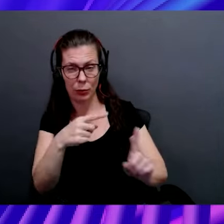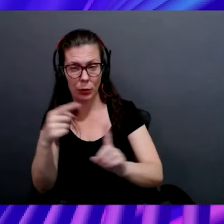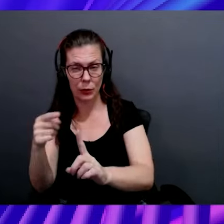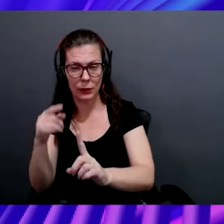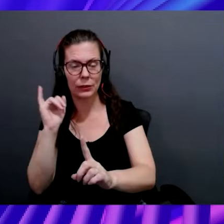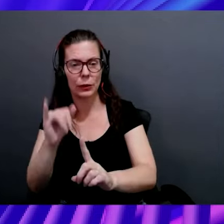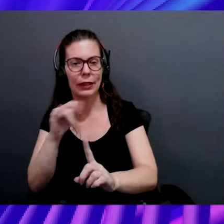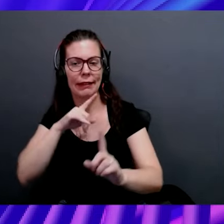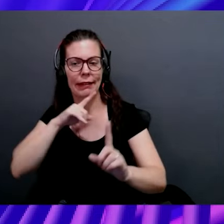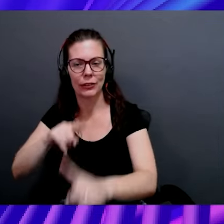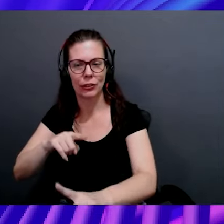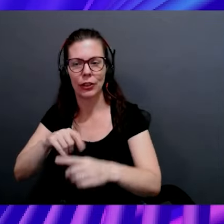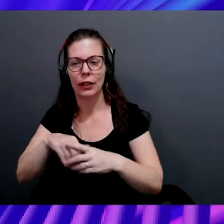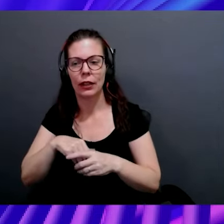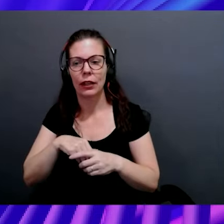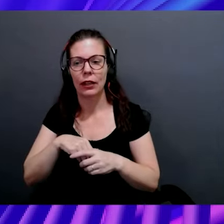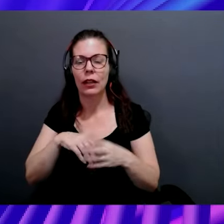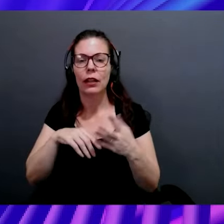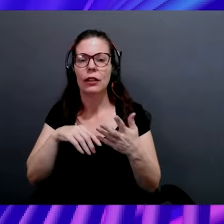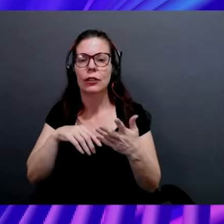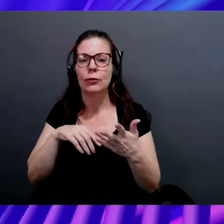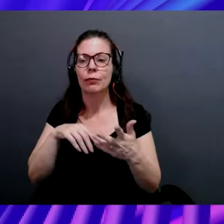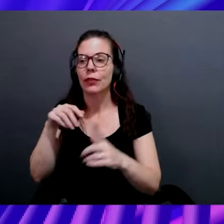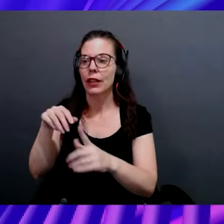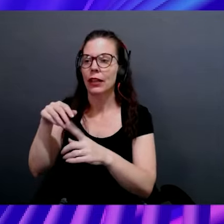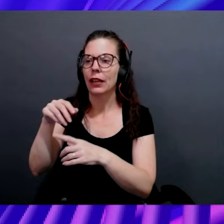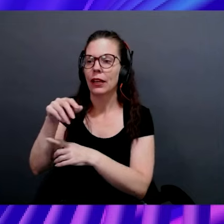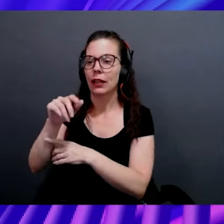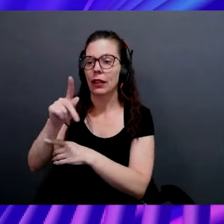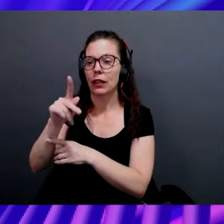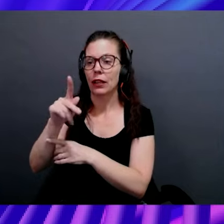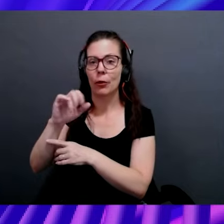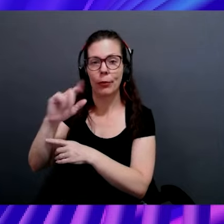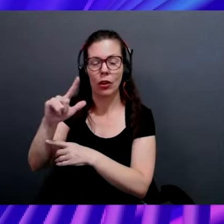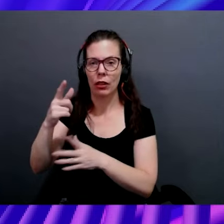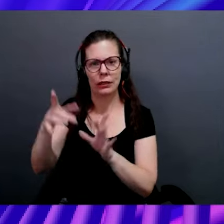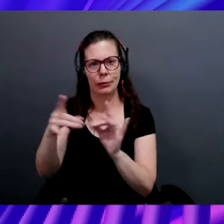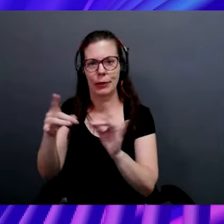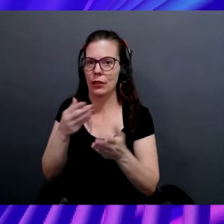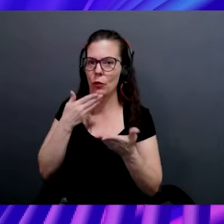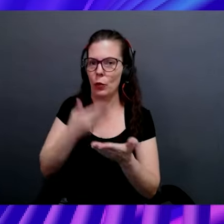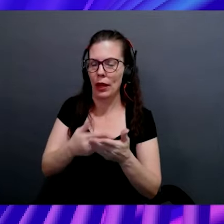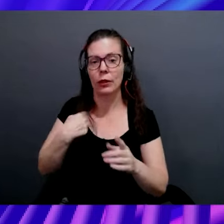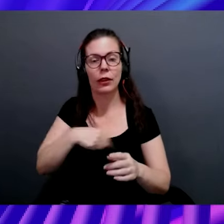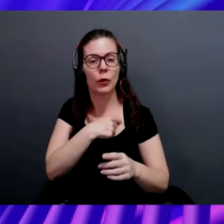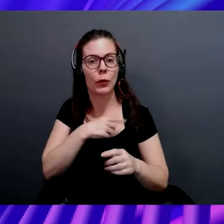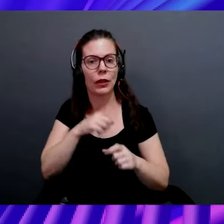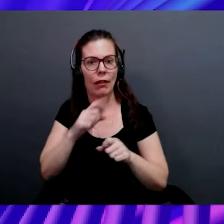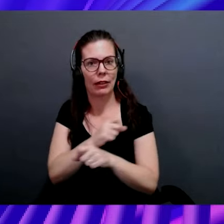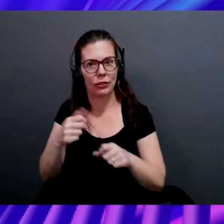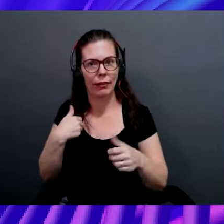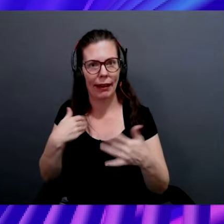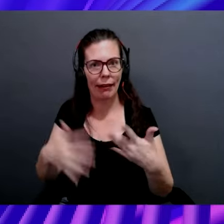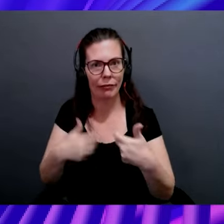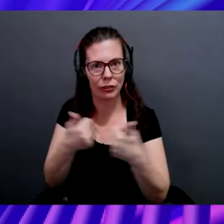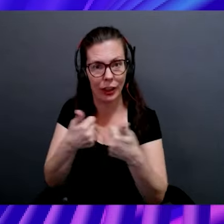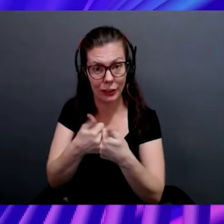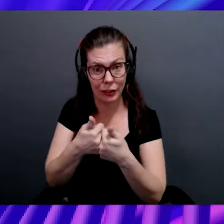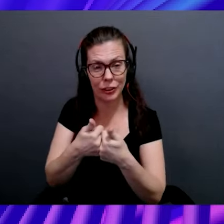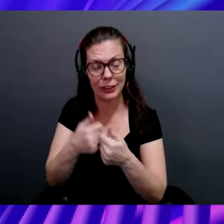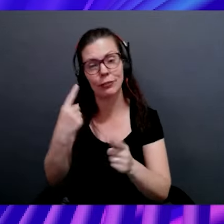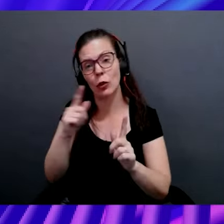answer. Kanwal put it very well that we actually have the challenges of the